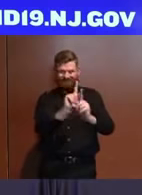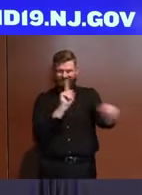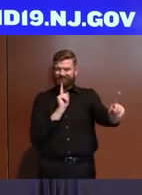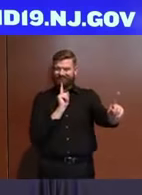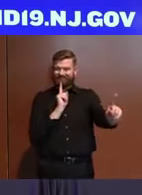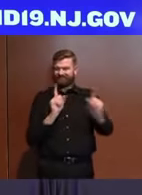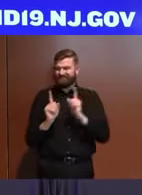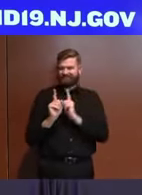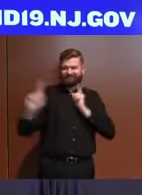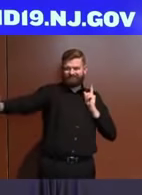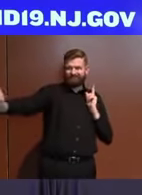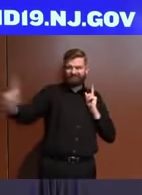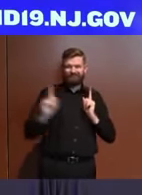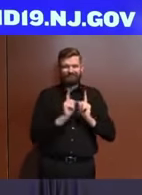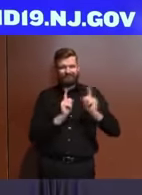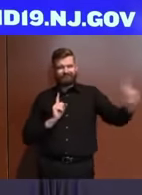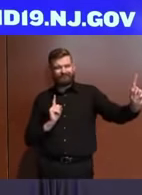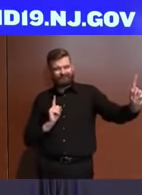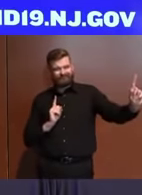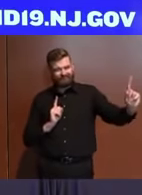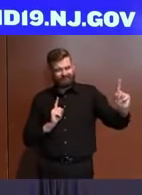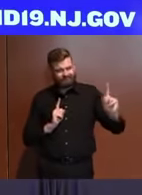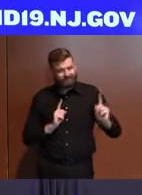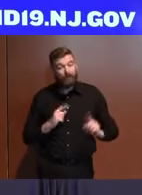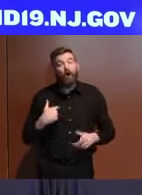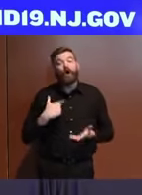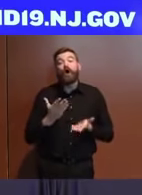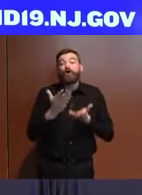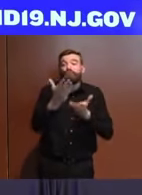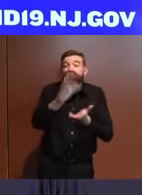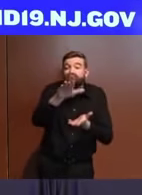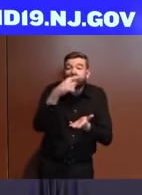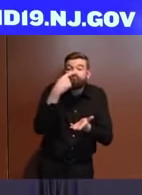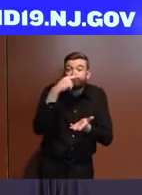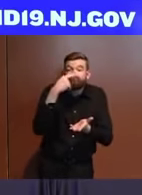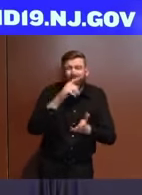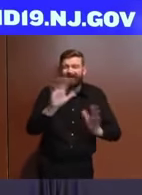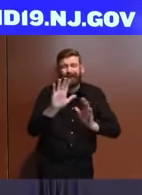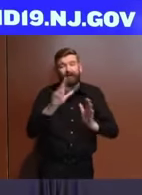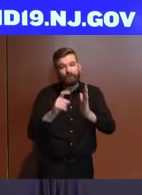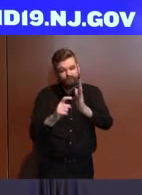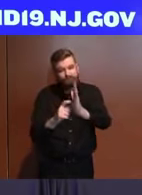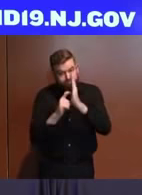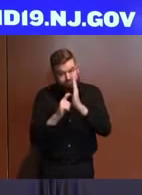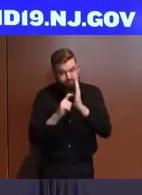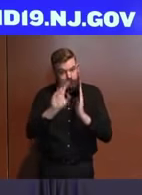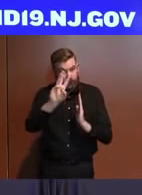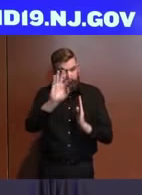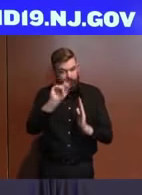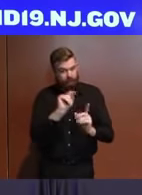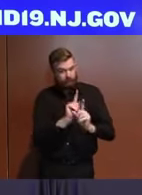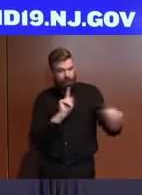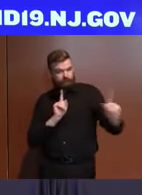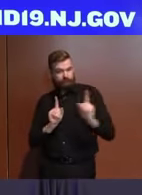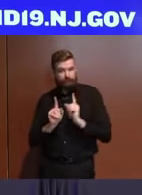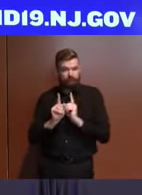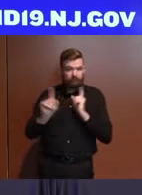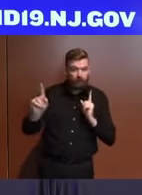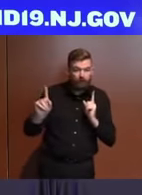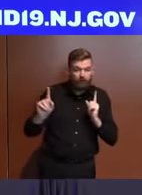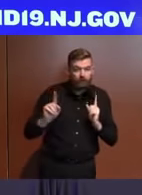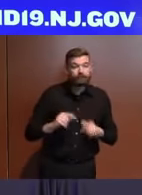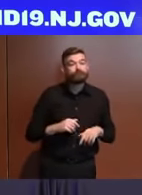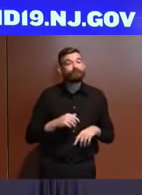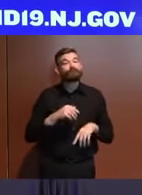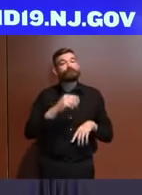not possible, but mandated, to make sure that there's a hyper hygiene, much more regular hygiene in terms of